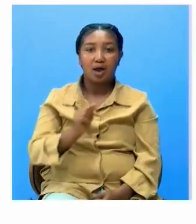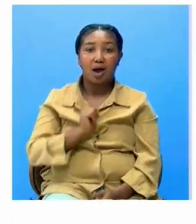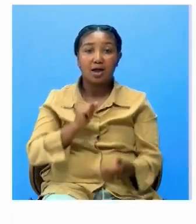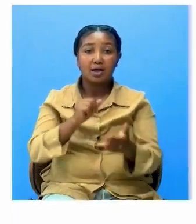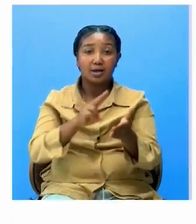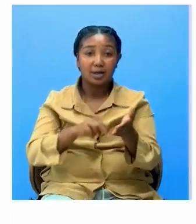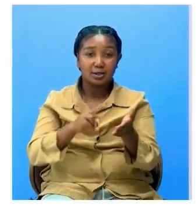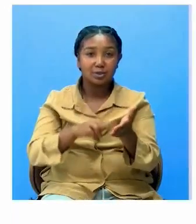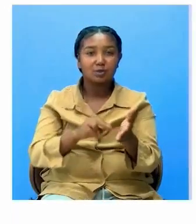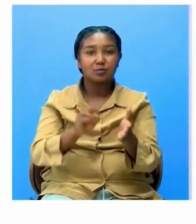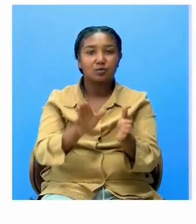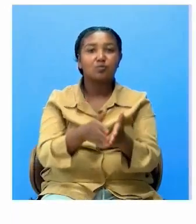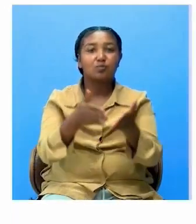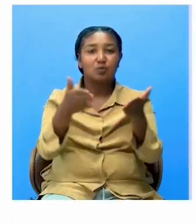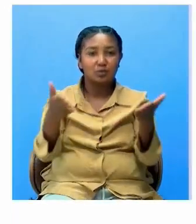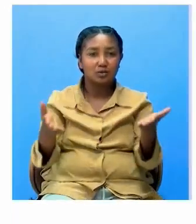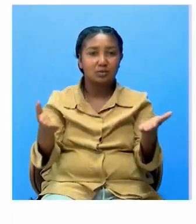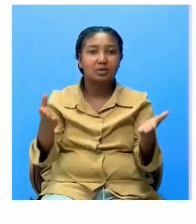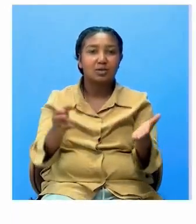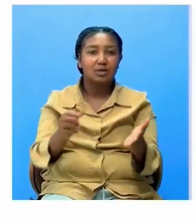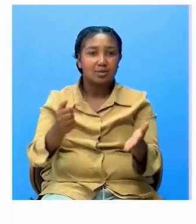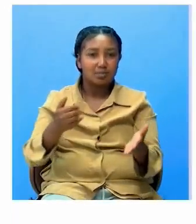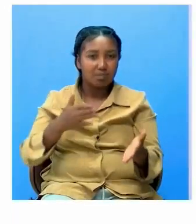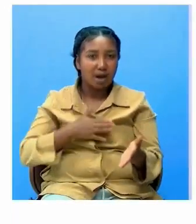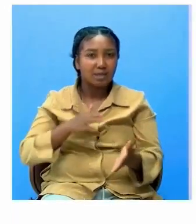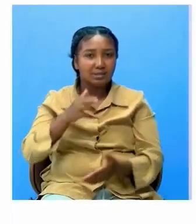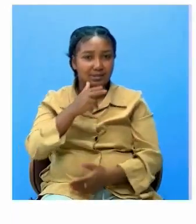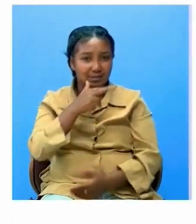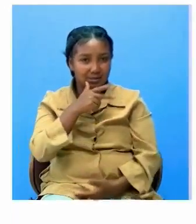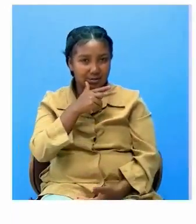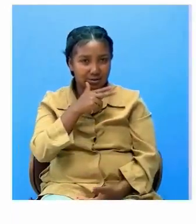read books. My sister